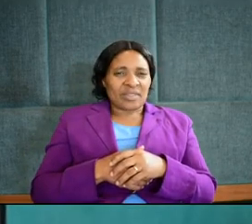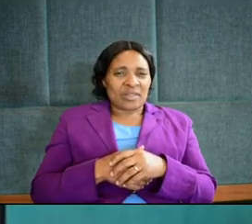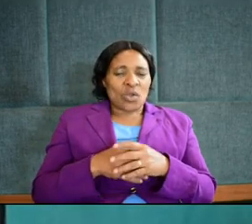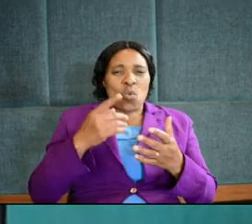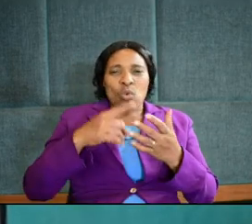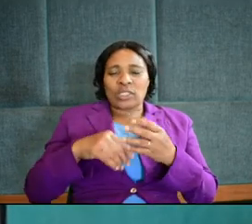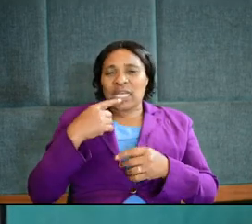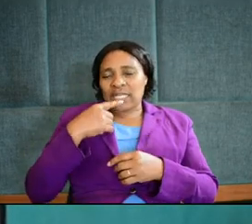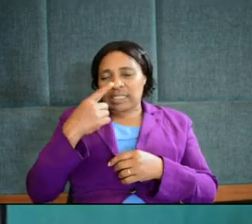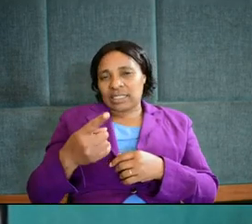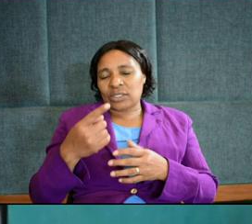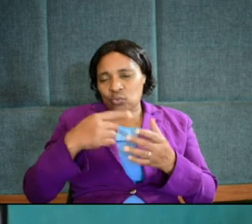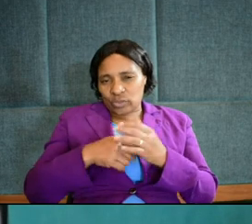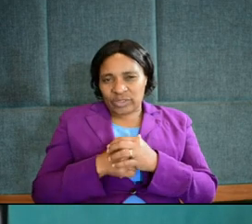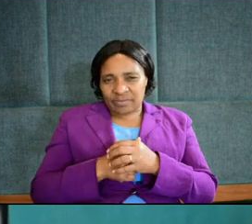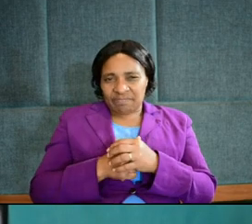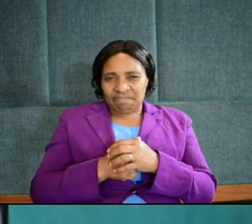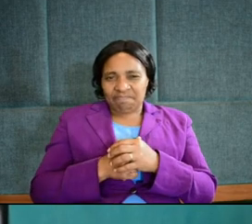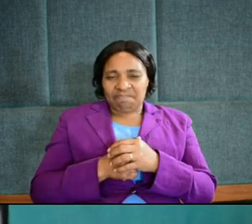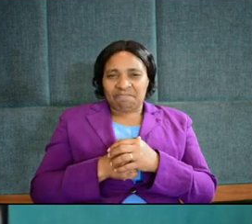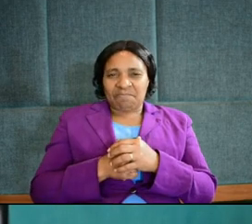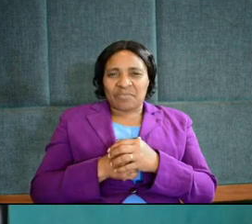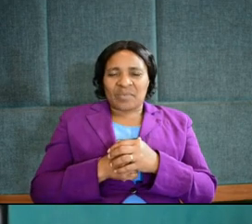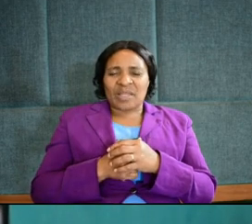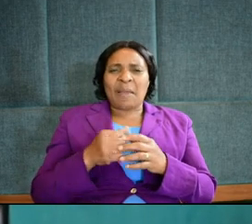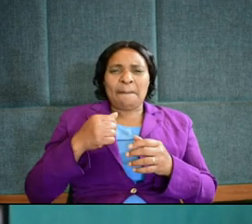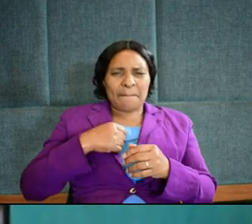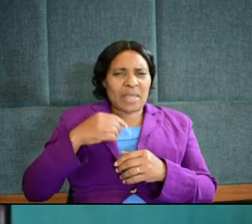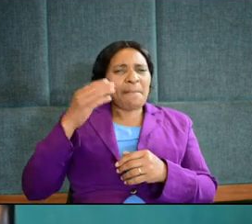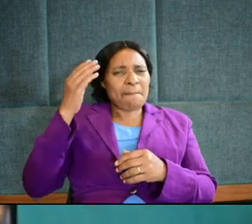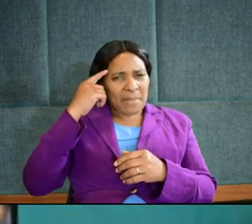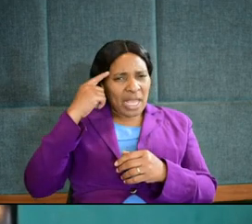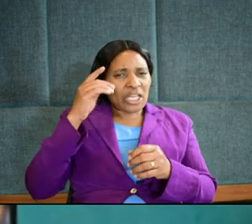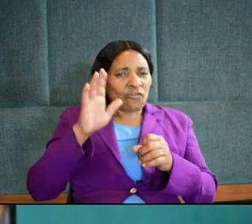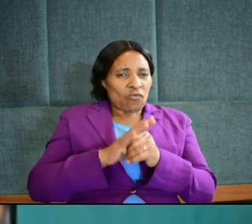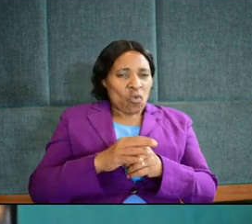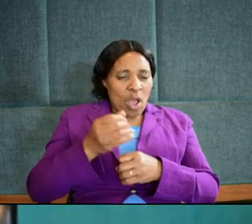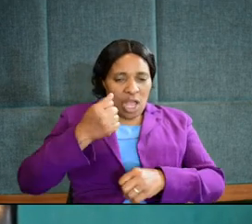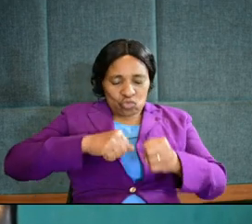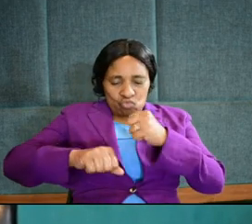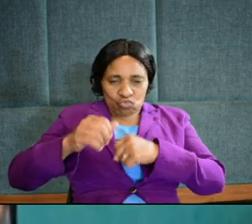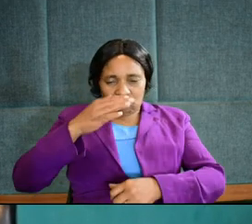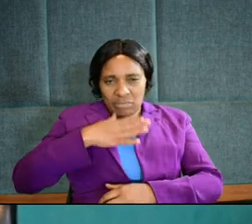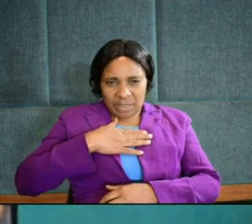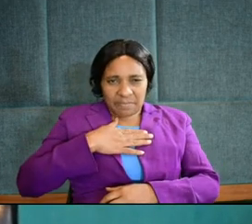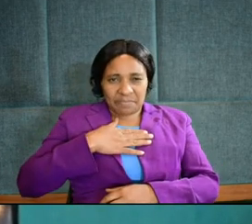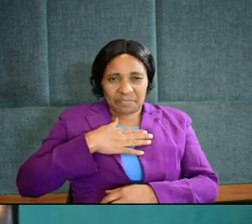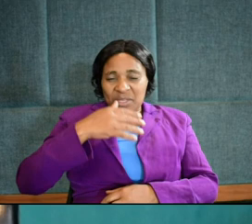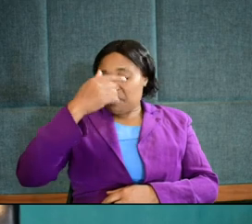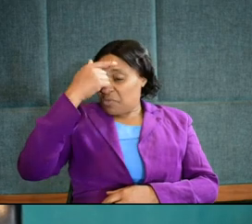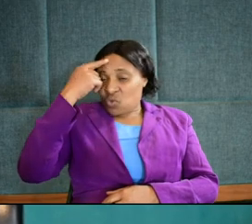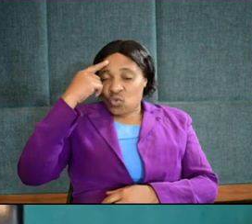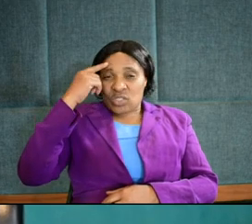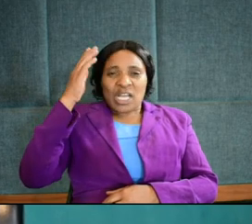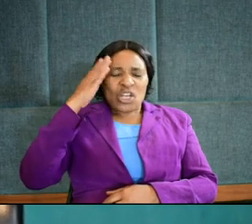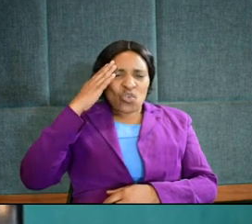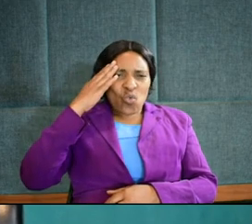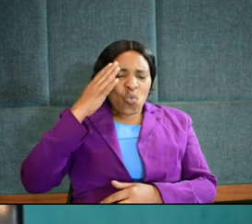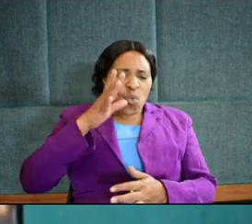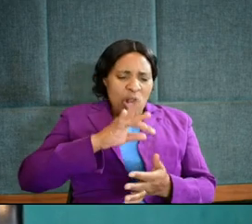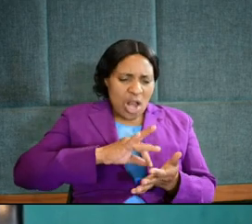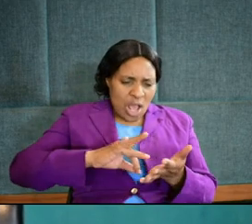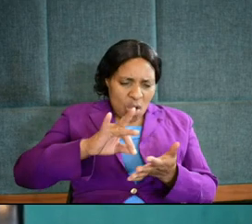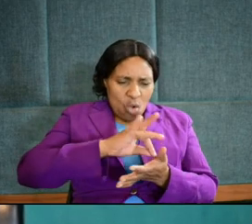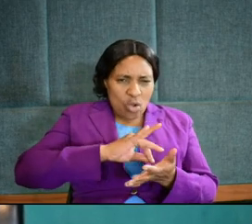What I can say is that I be mindful of my actions. Mm-hmm. Because I know he records